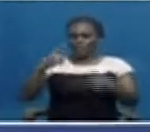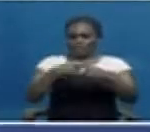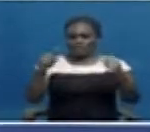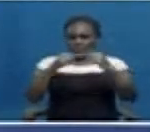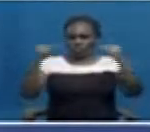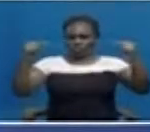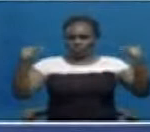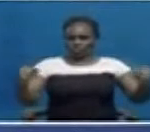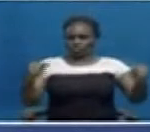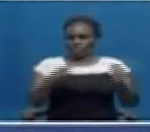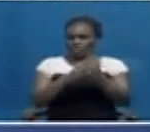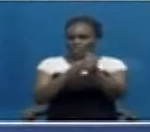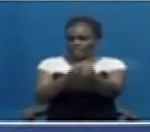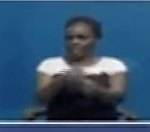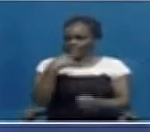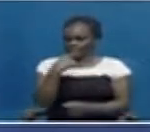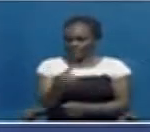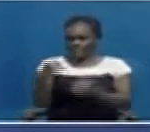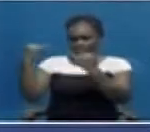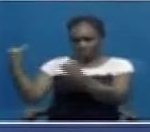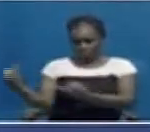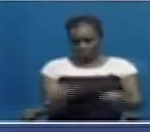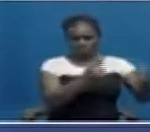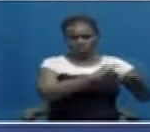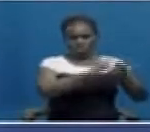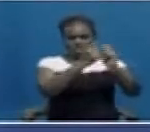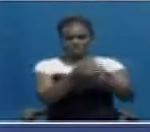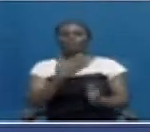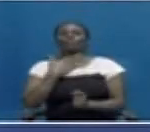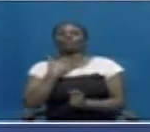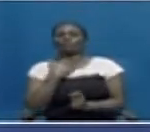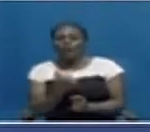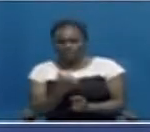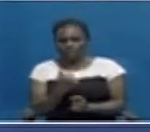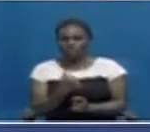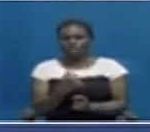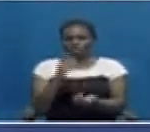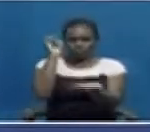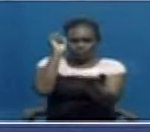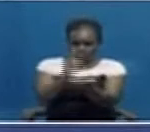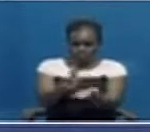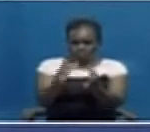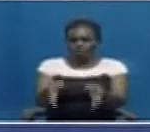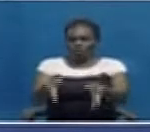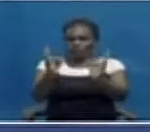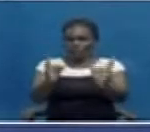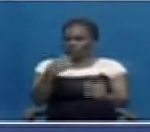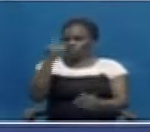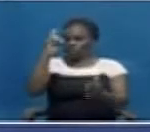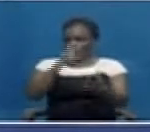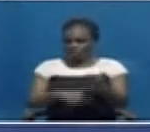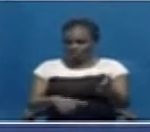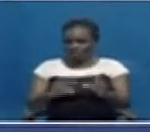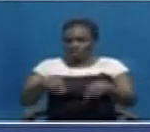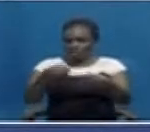opposition Deputy Whip Chris Wamalwa introduced his amendment seeking to send home the EACC officials in what he argued would give